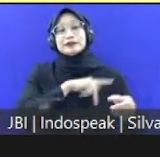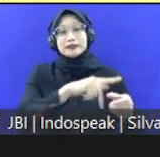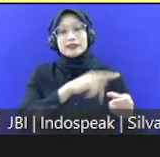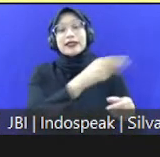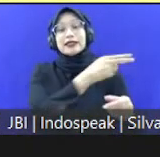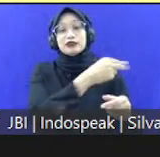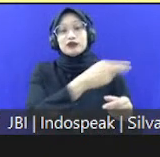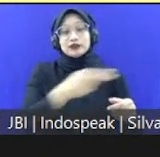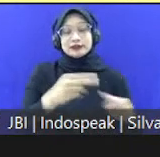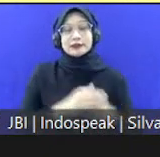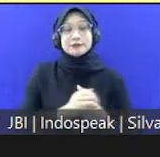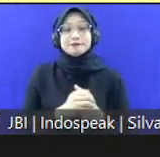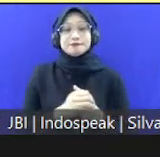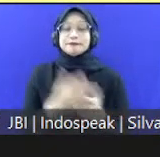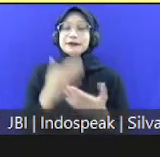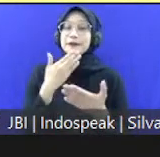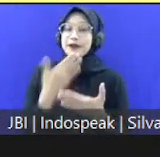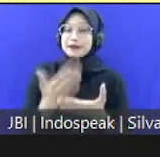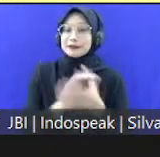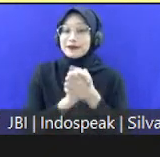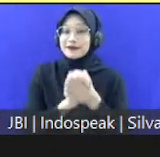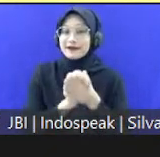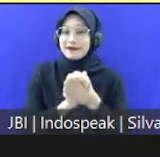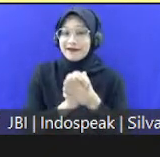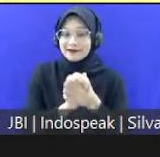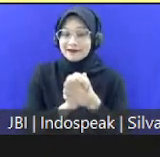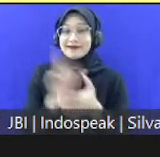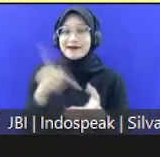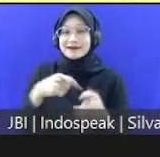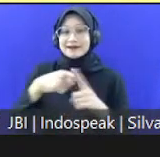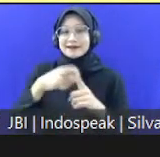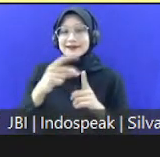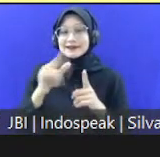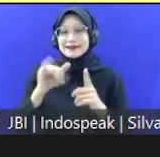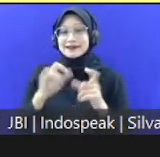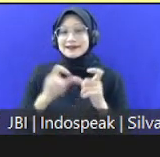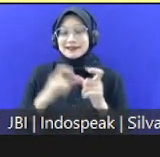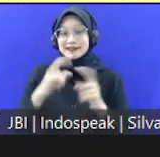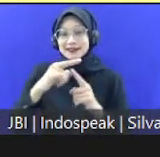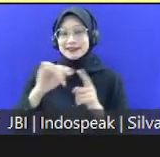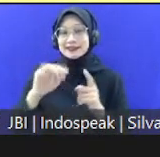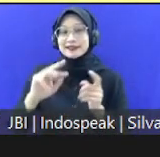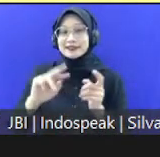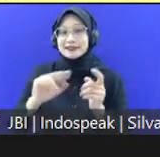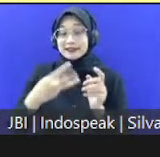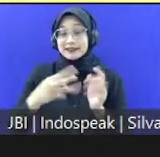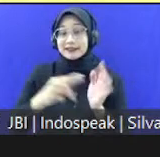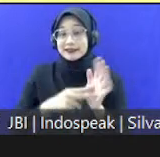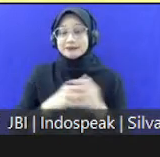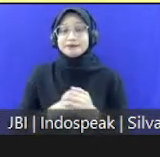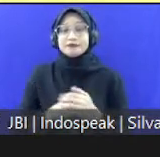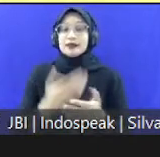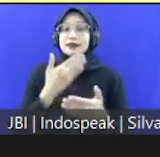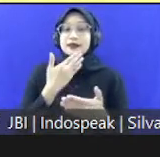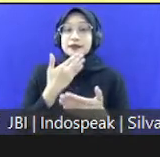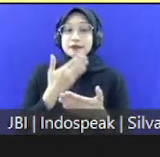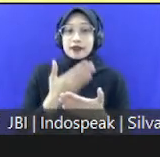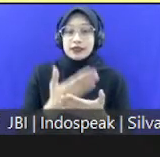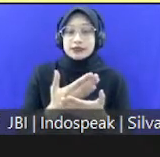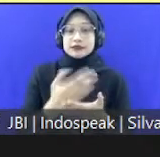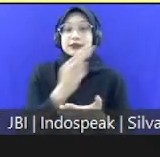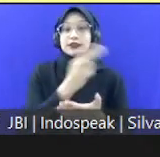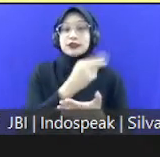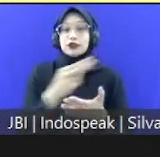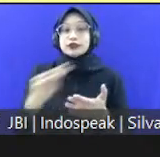thank you for the lovely introduction, Kirsten. And I also would like to thank the Indonesian Update for the invitation for